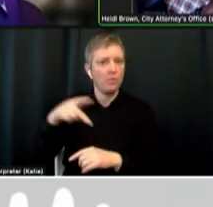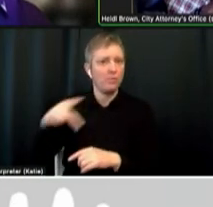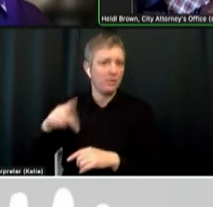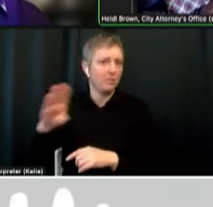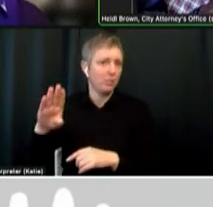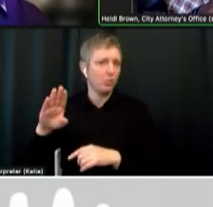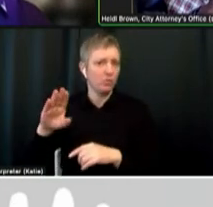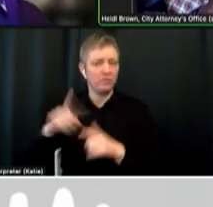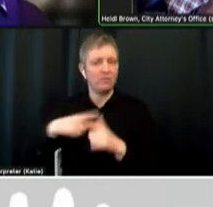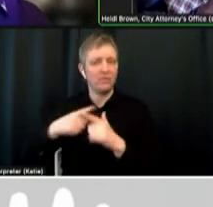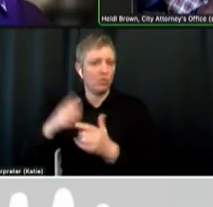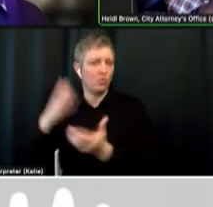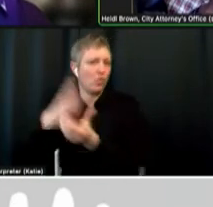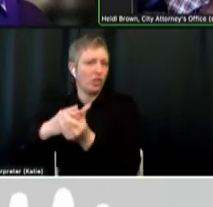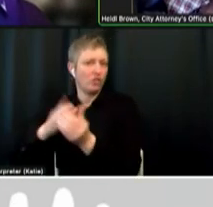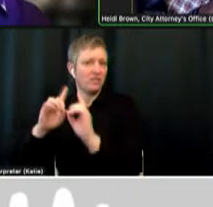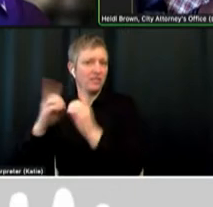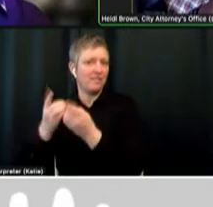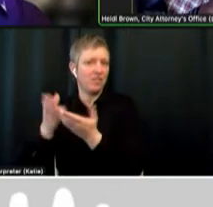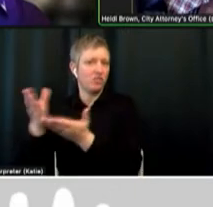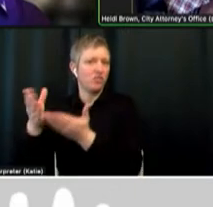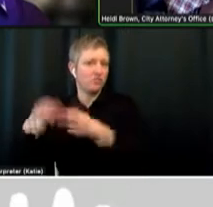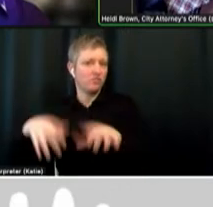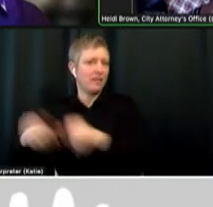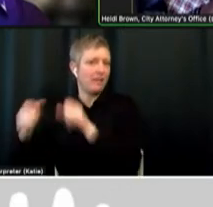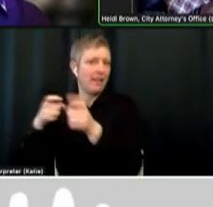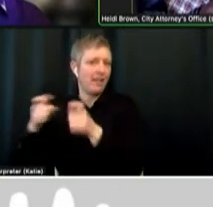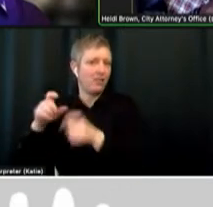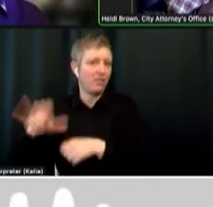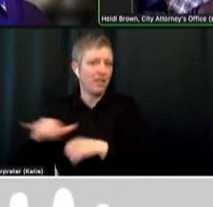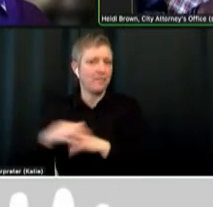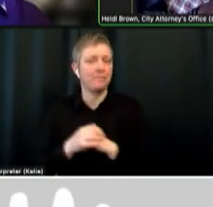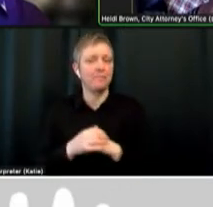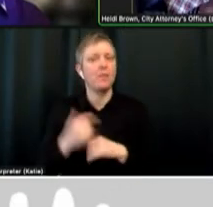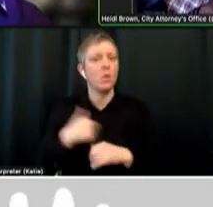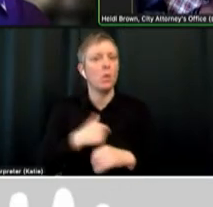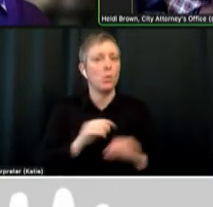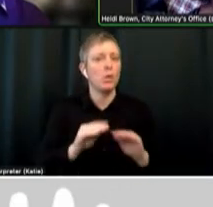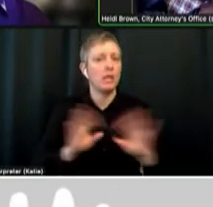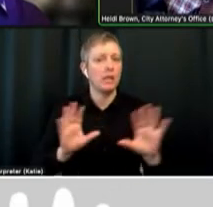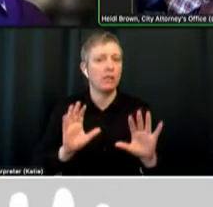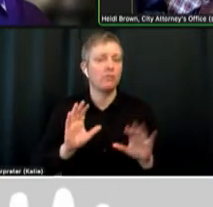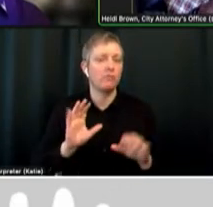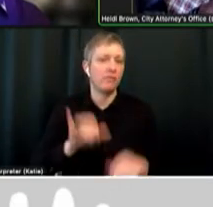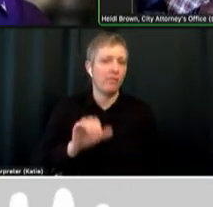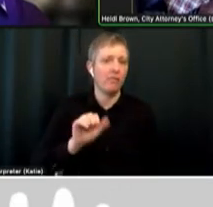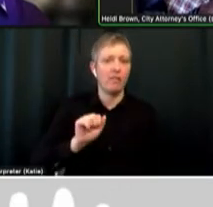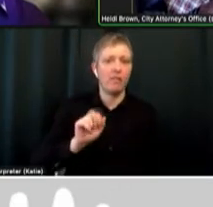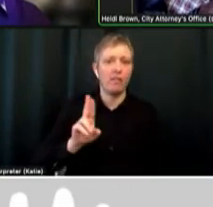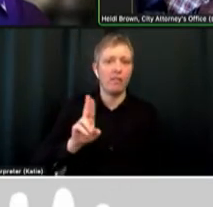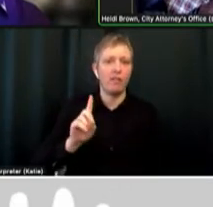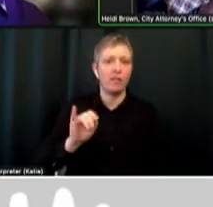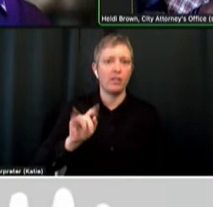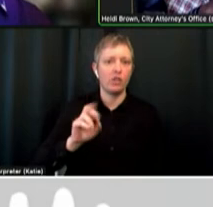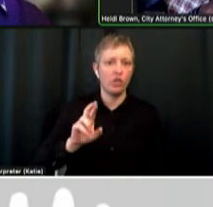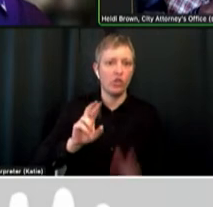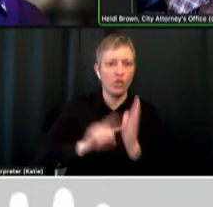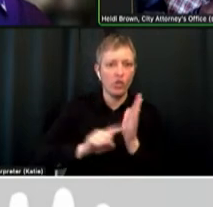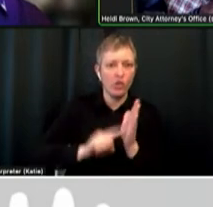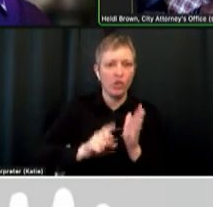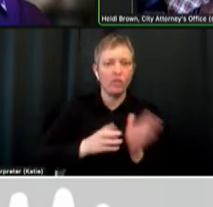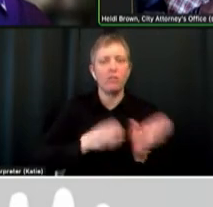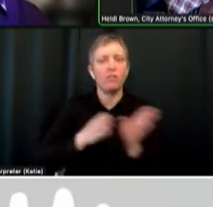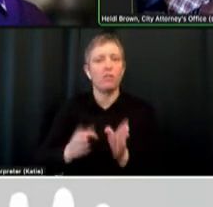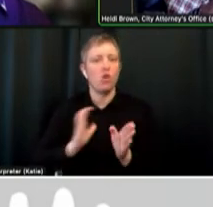And we did make clear that the auditor and our office and other city offices will